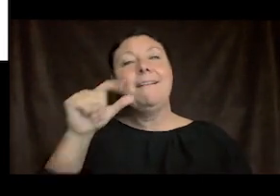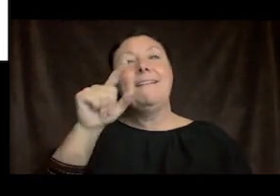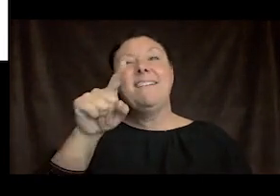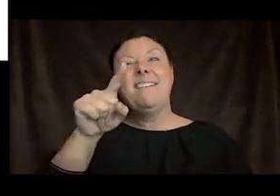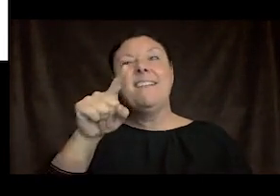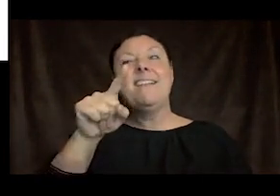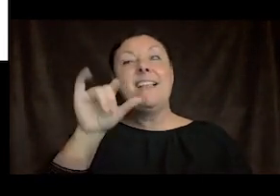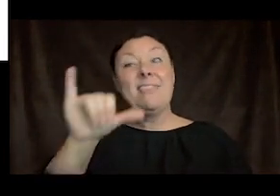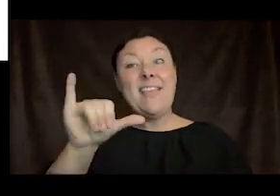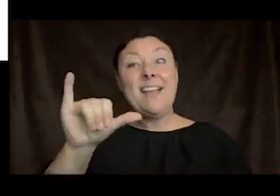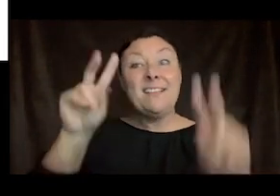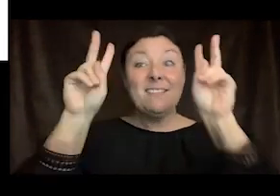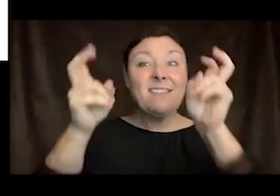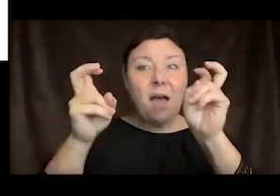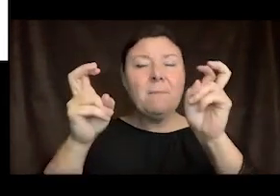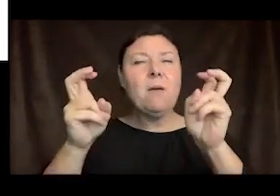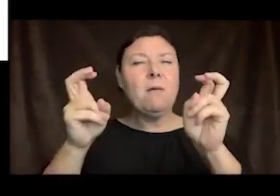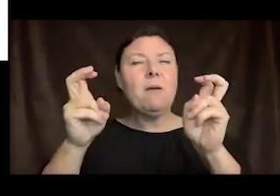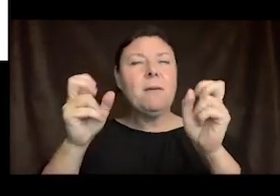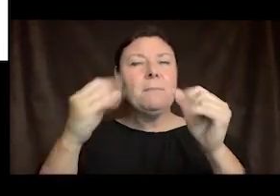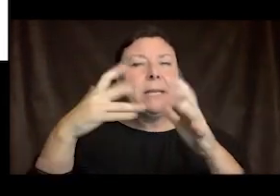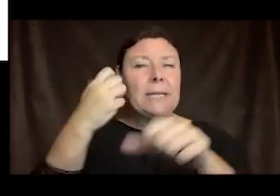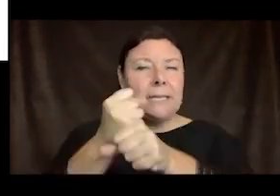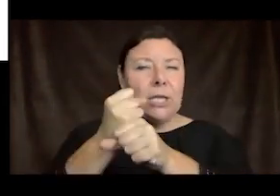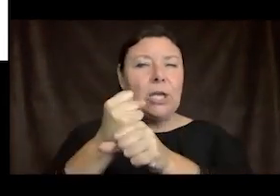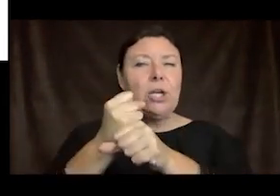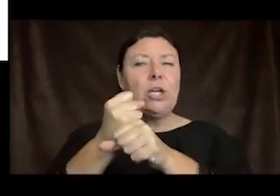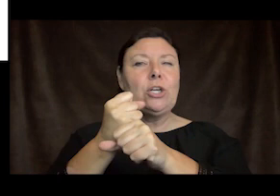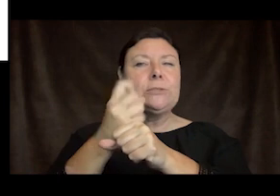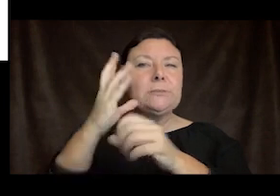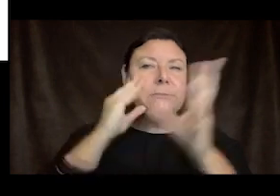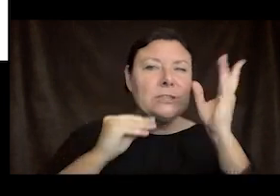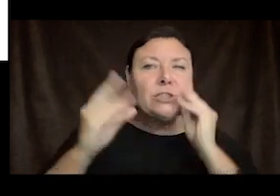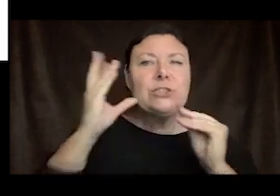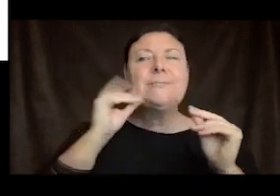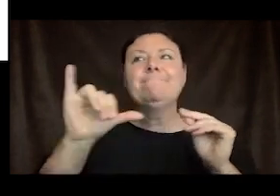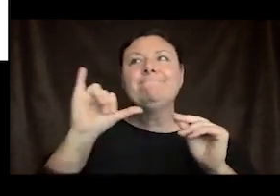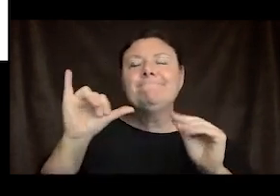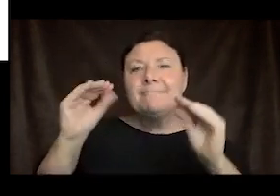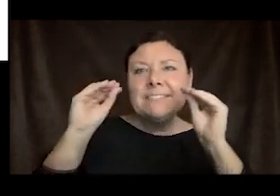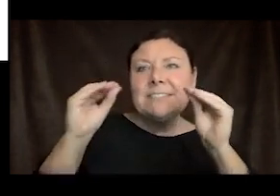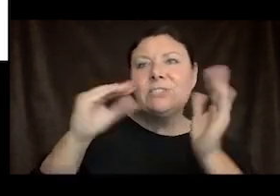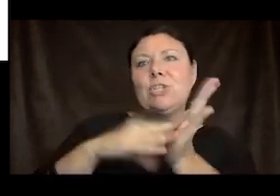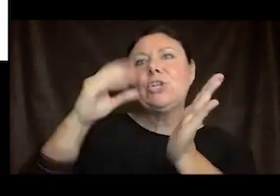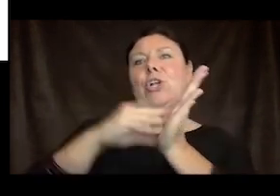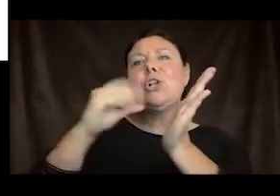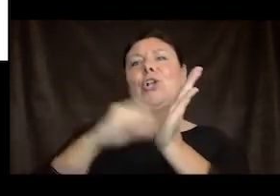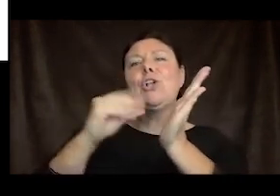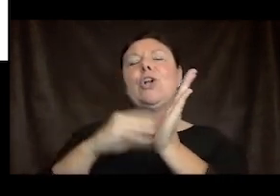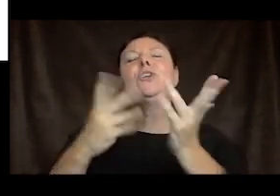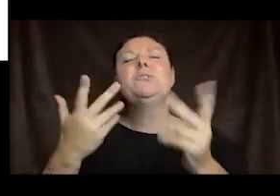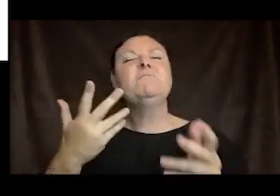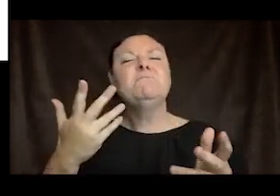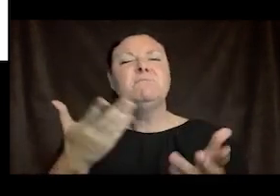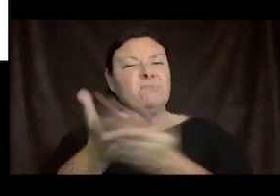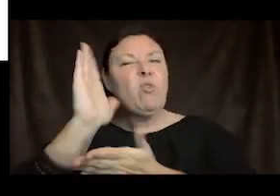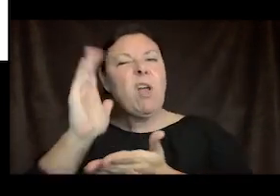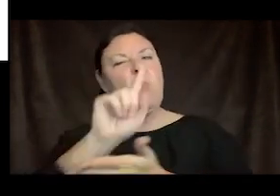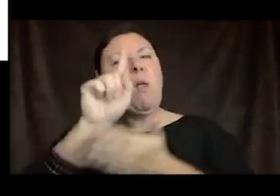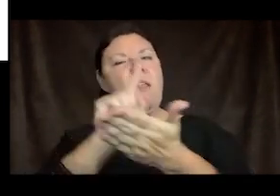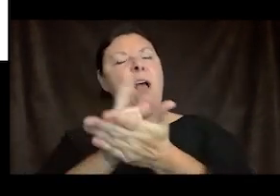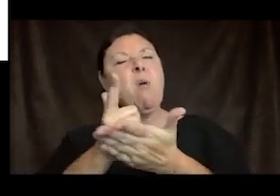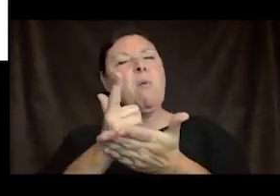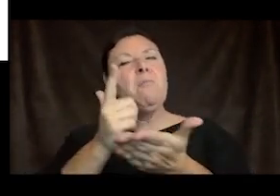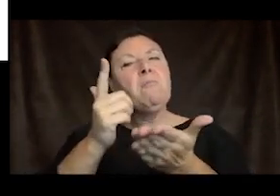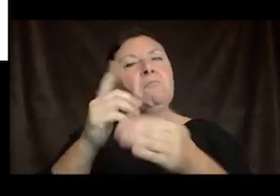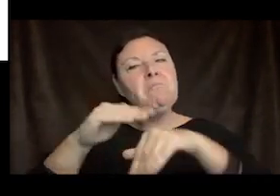a long time to work through, so you do need to be comfortable with that feeling of non-closure. If you have any